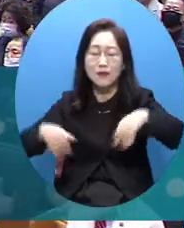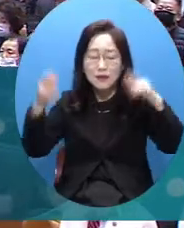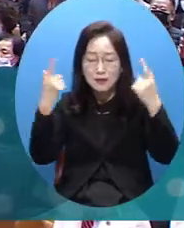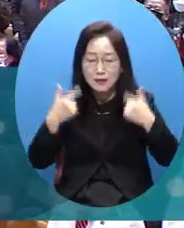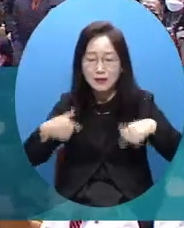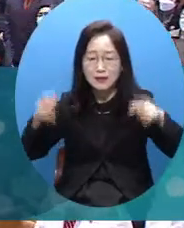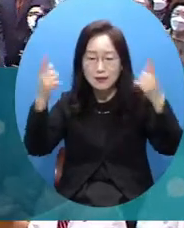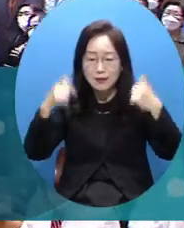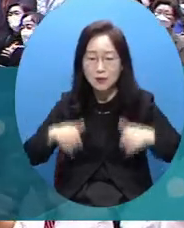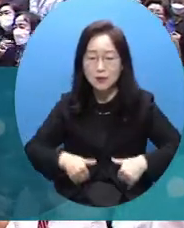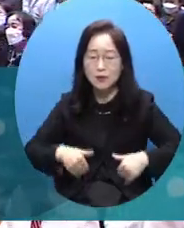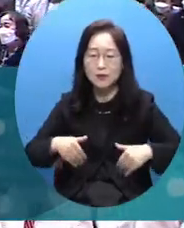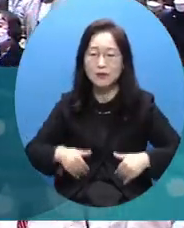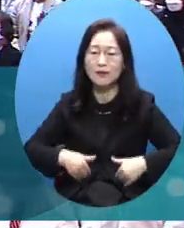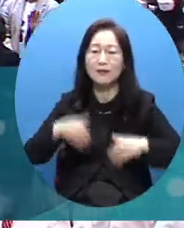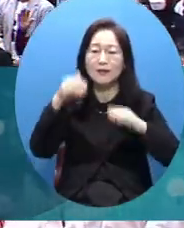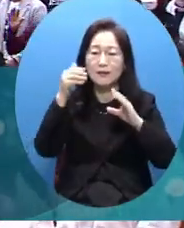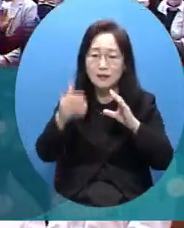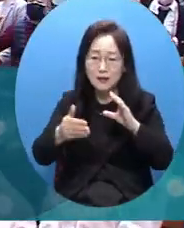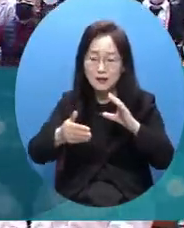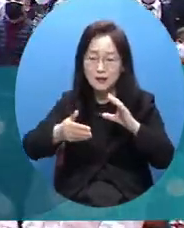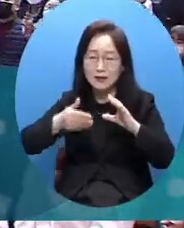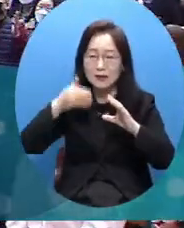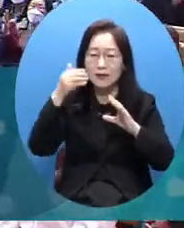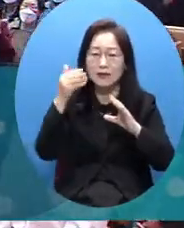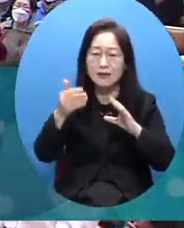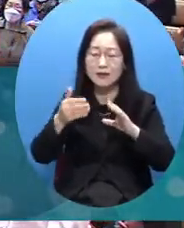give us this day our daily bread